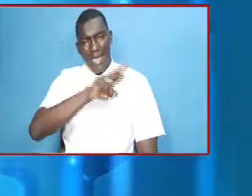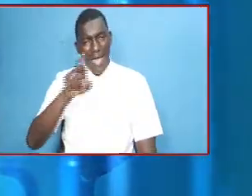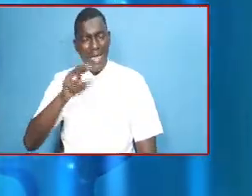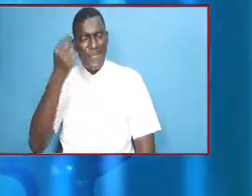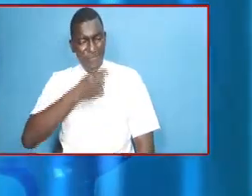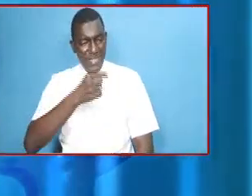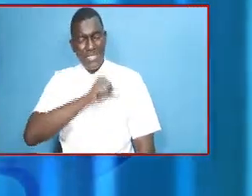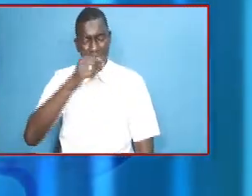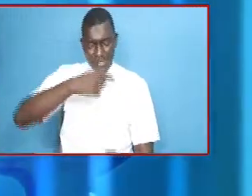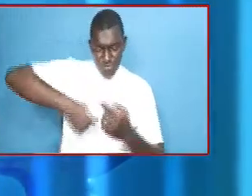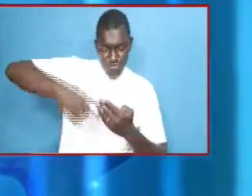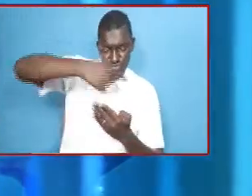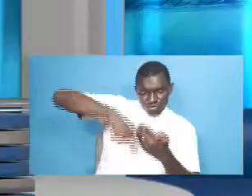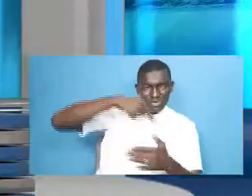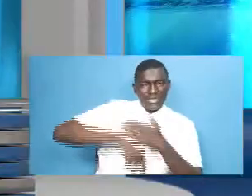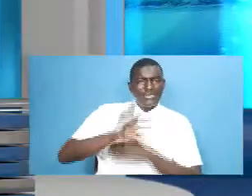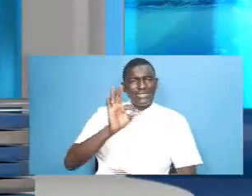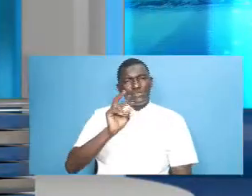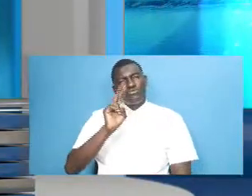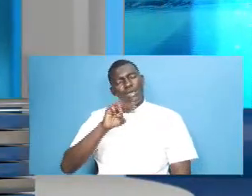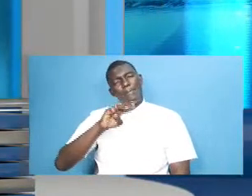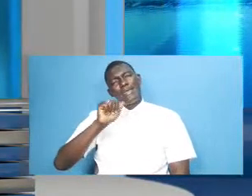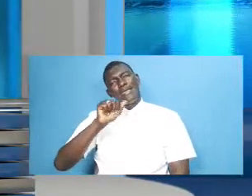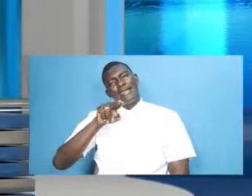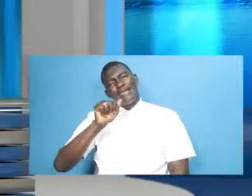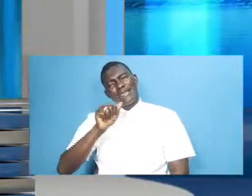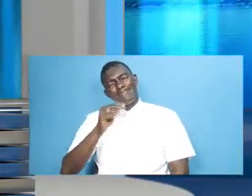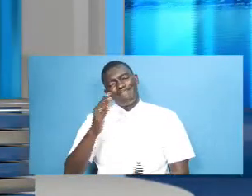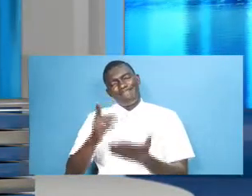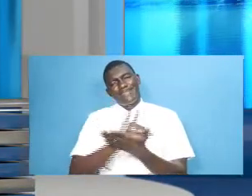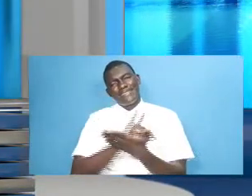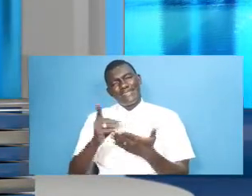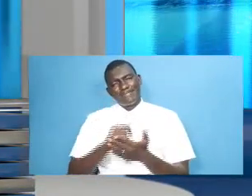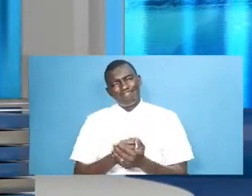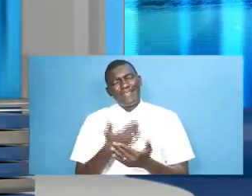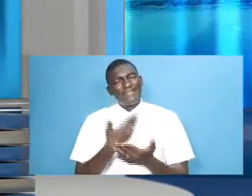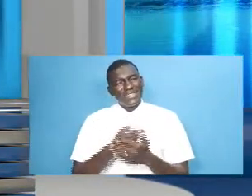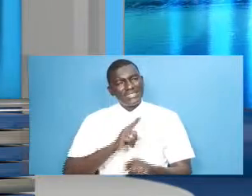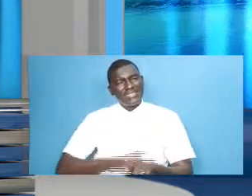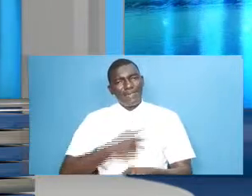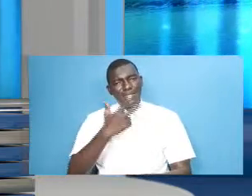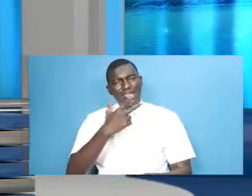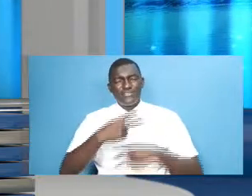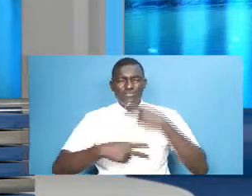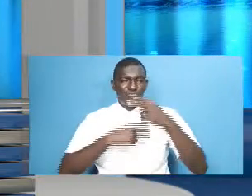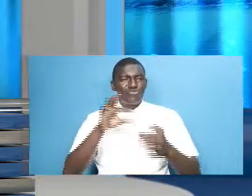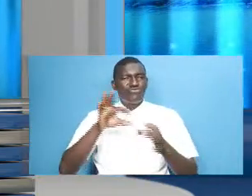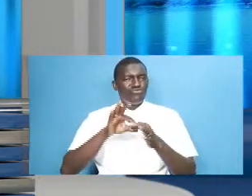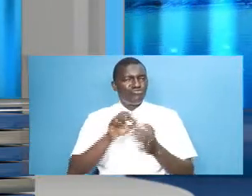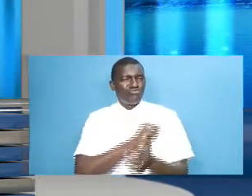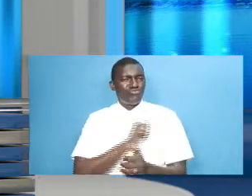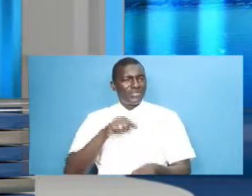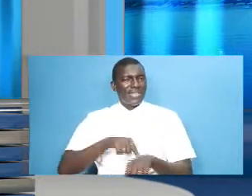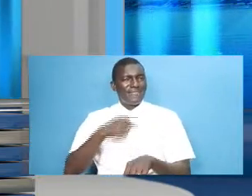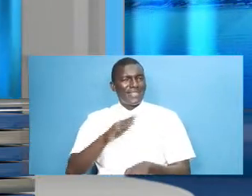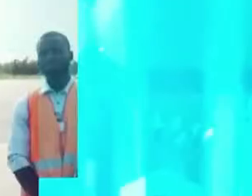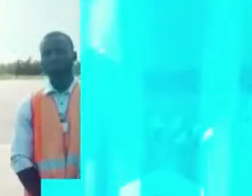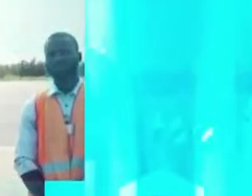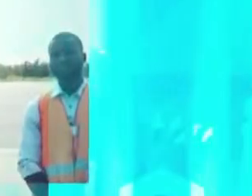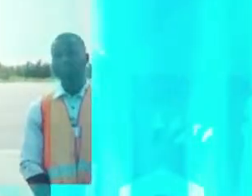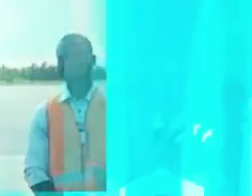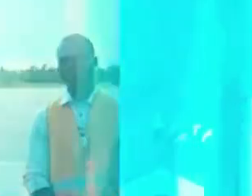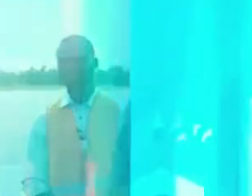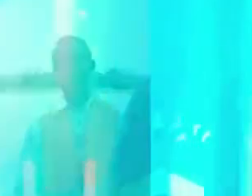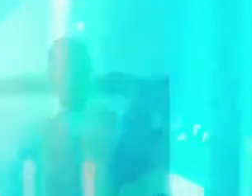Tumana district. Well, that is all we have for you in this edition of QTV News. Join us at 10 for another bulletin. Thanks for watching.